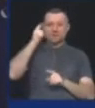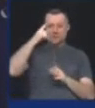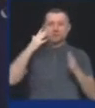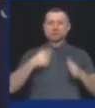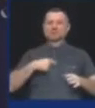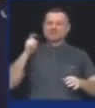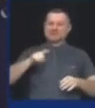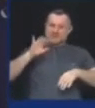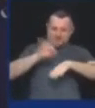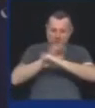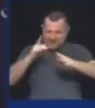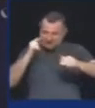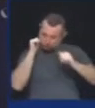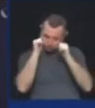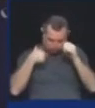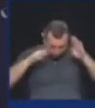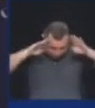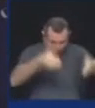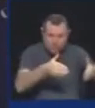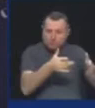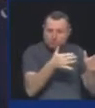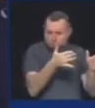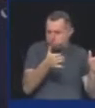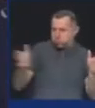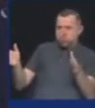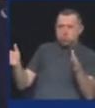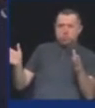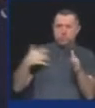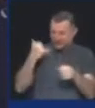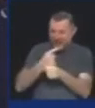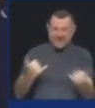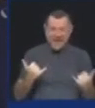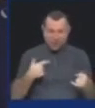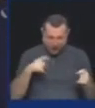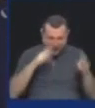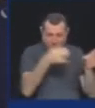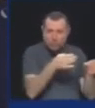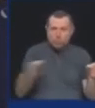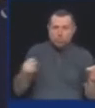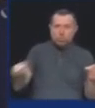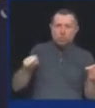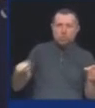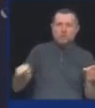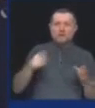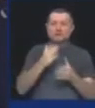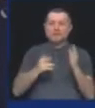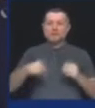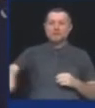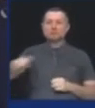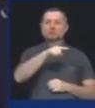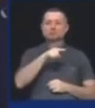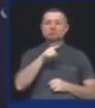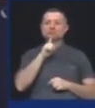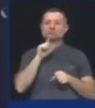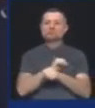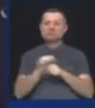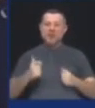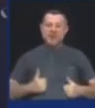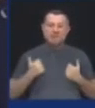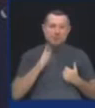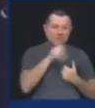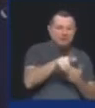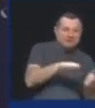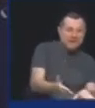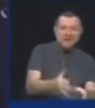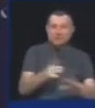you. We'll have to keep our eyes peeled and see what happens. But the bottom line is, for things